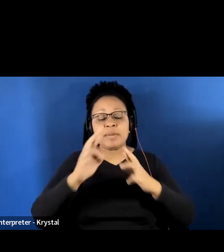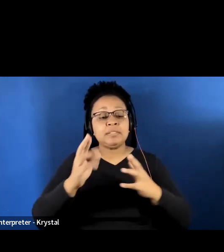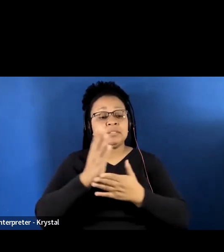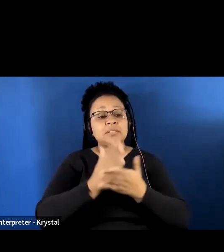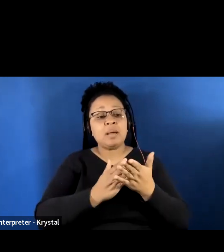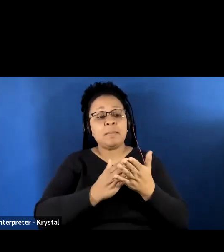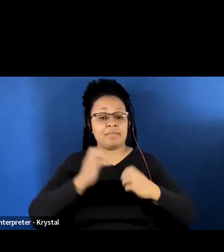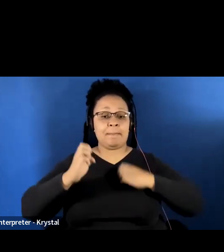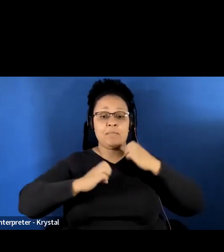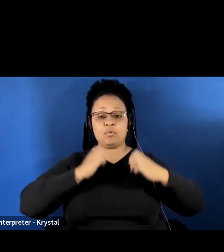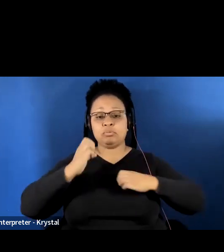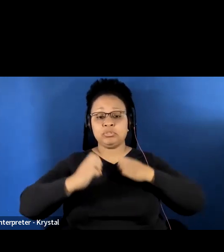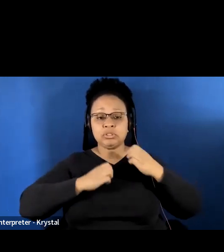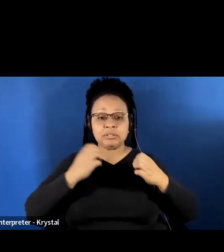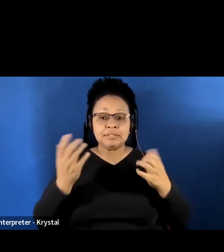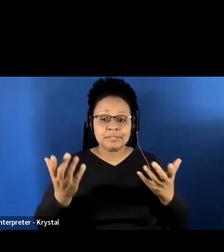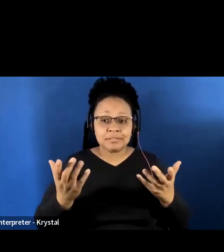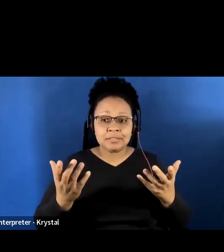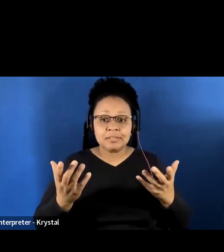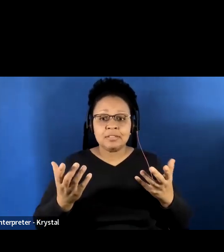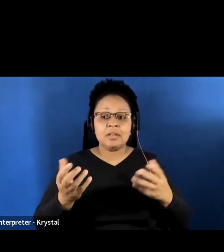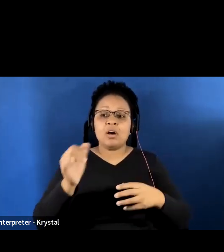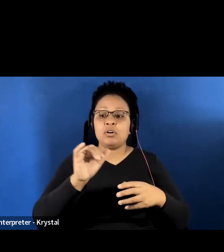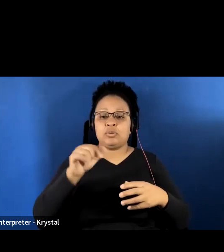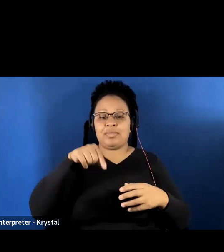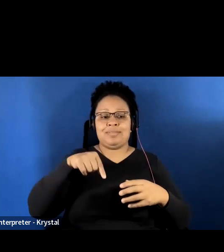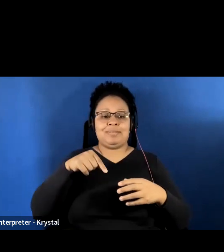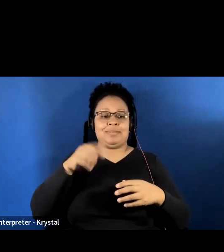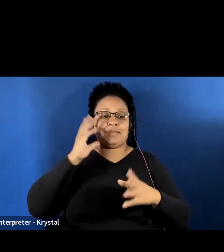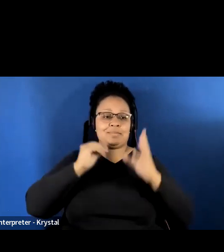these emotions and this experience.